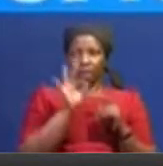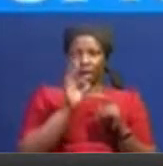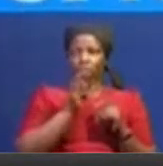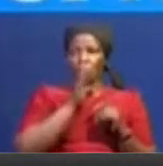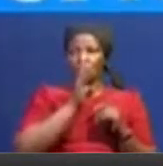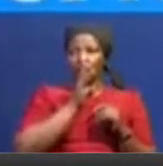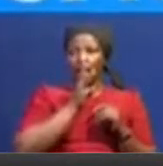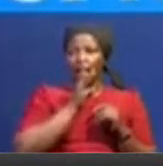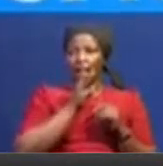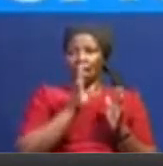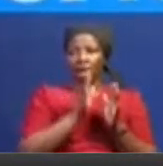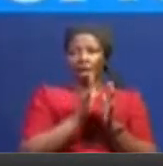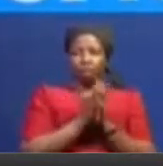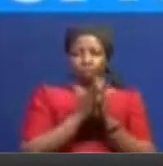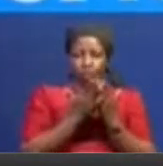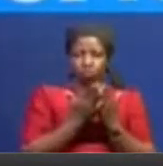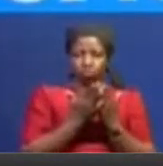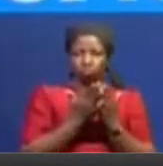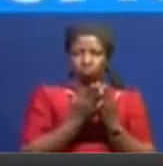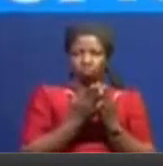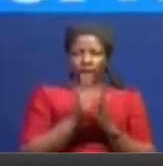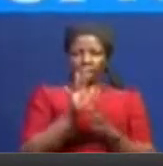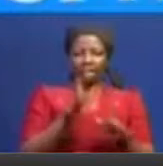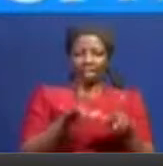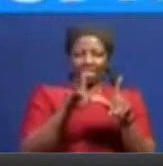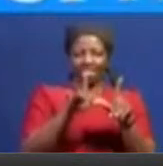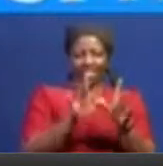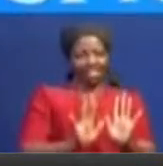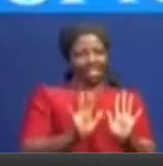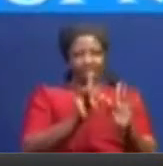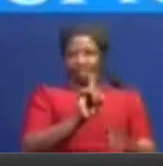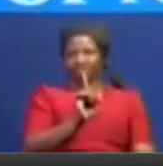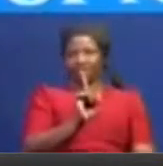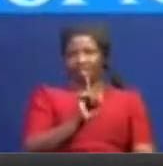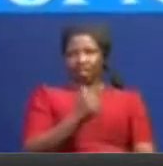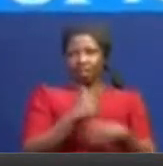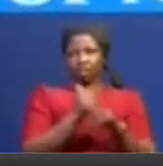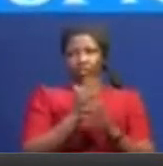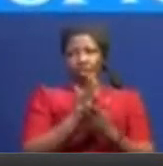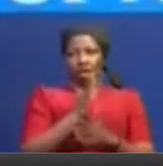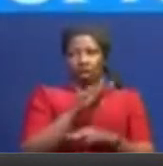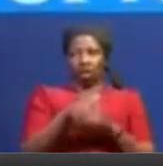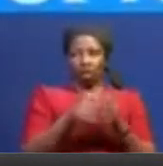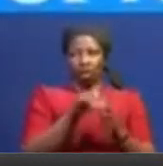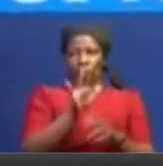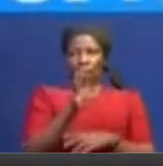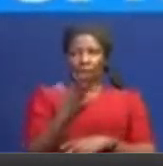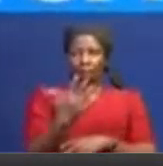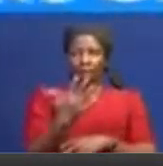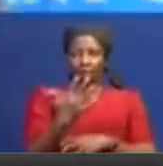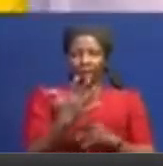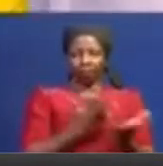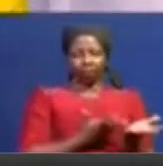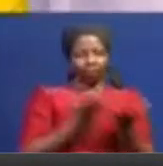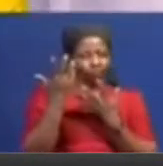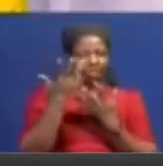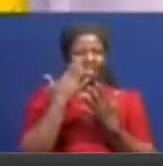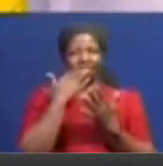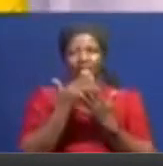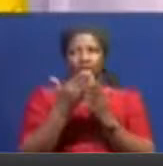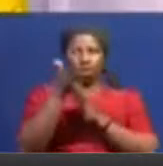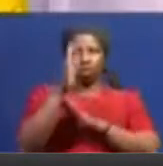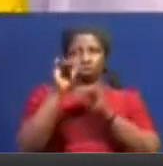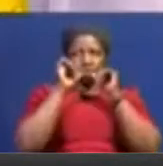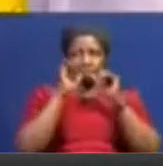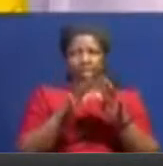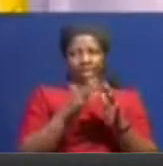and your certificates, kindly don't leave them for us. Yes, ensure that you have all your documents with you. Thank you, and God bless you. Thank you too,